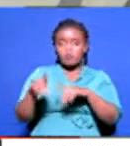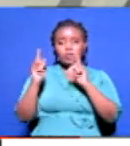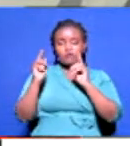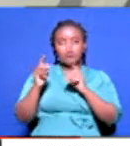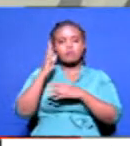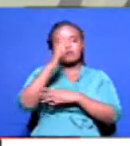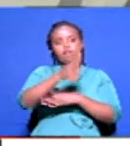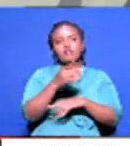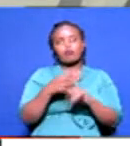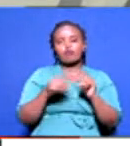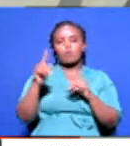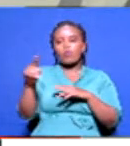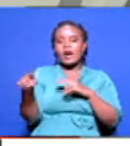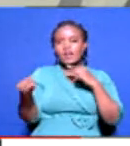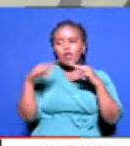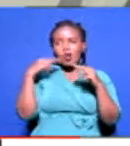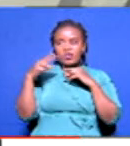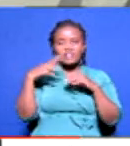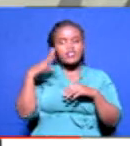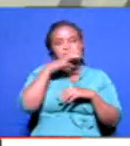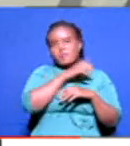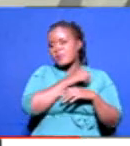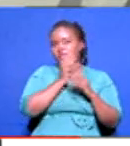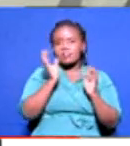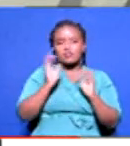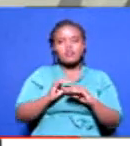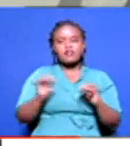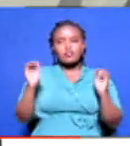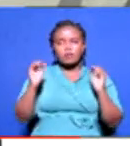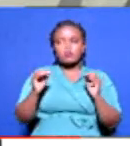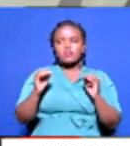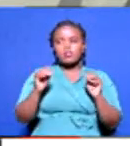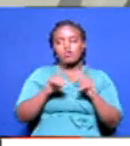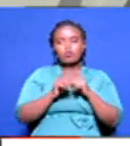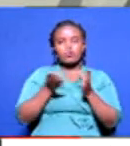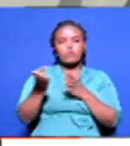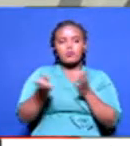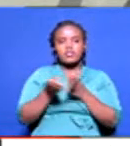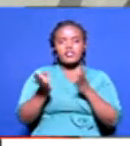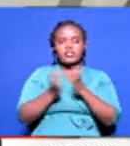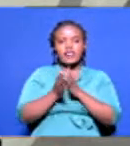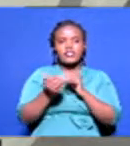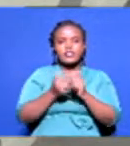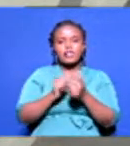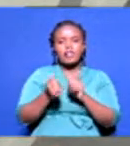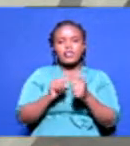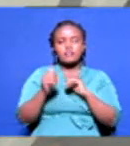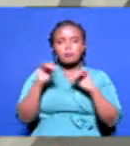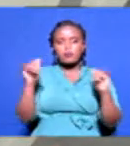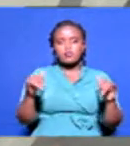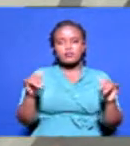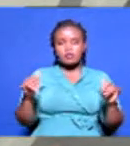Norfolk Hotel. You do not want to miss that. Business news and sports as well. Stay with us.